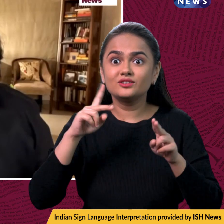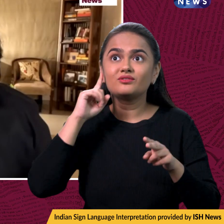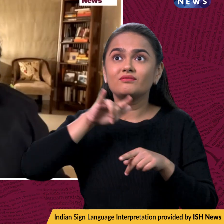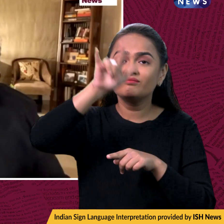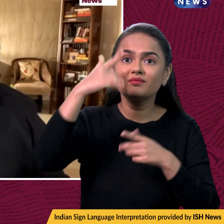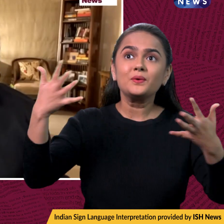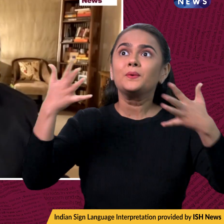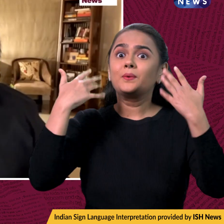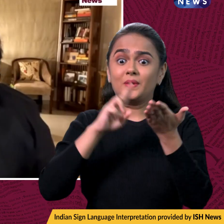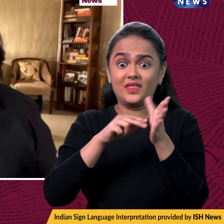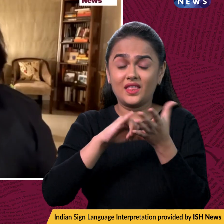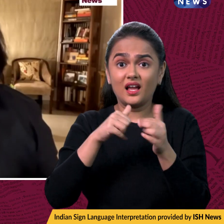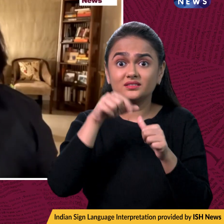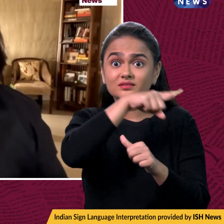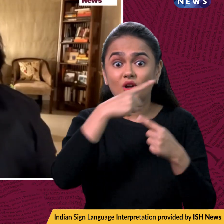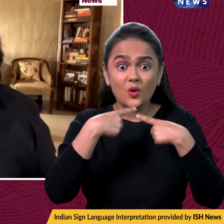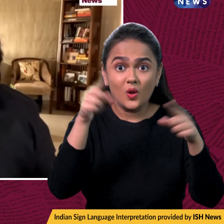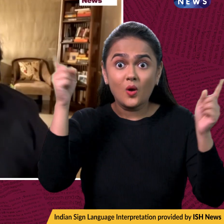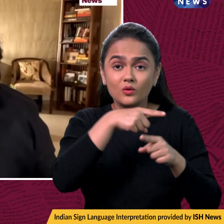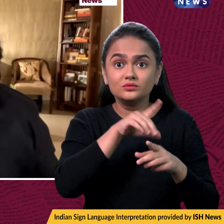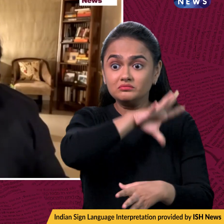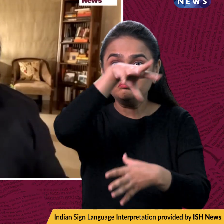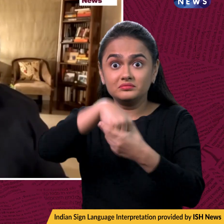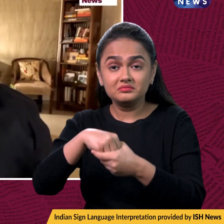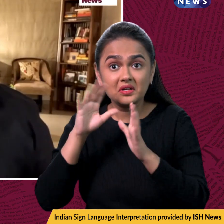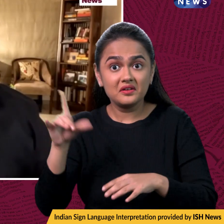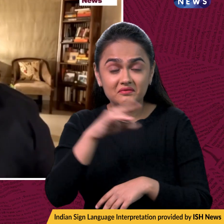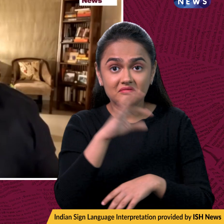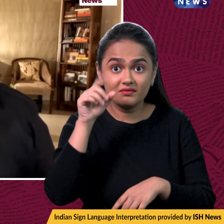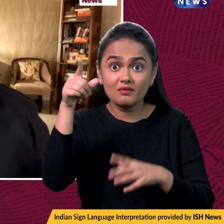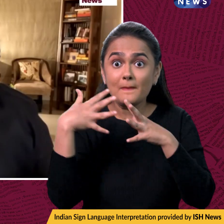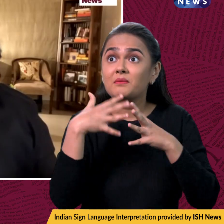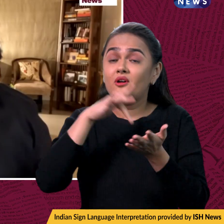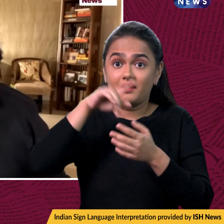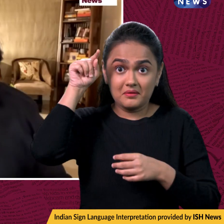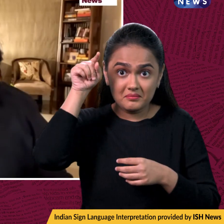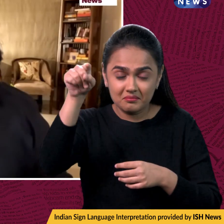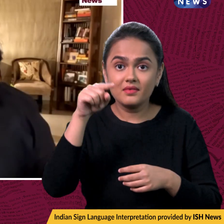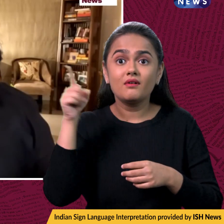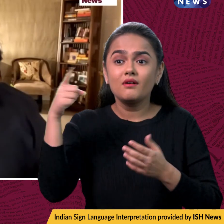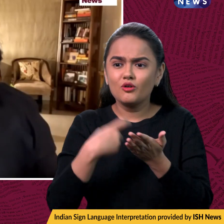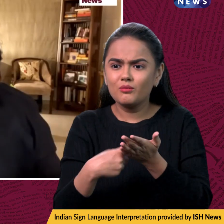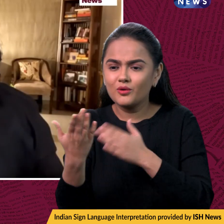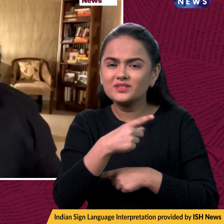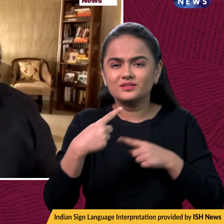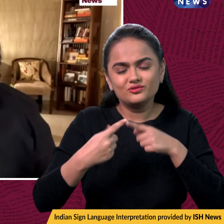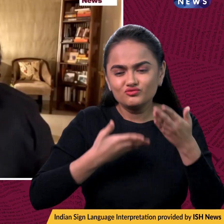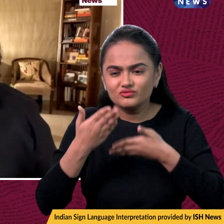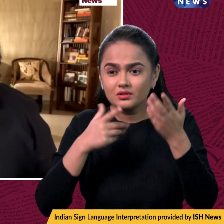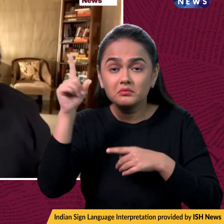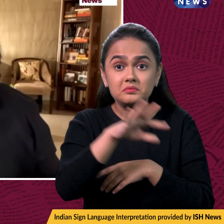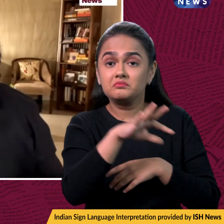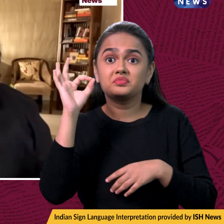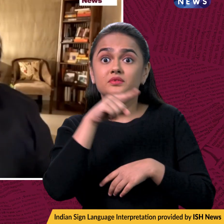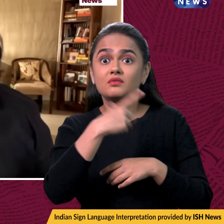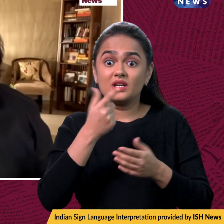Space Program at NASA's Launch Operations Kennedy Space Center, Alabama, in the US. TOI reported that during the training program,